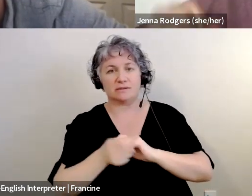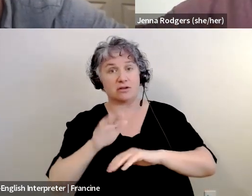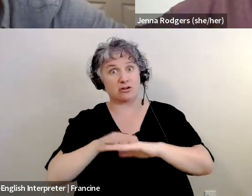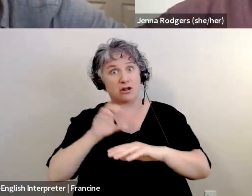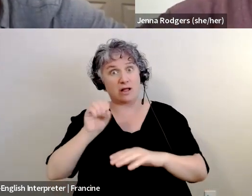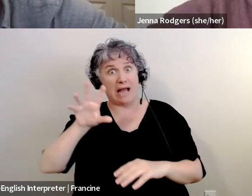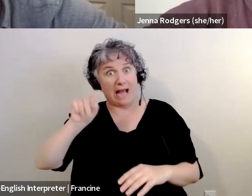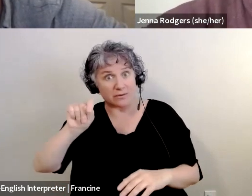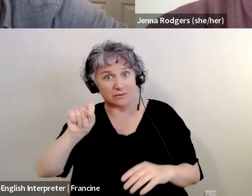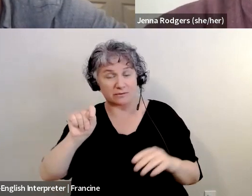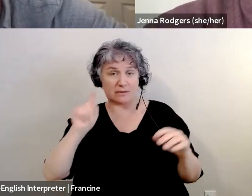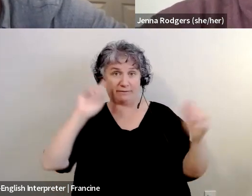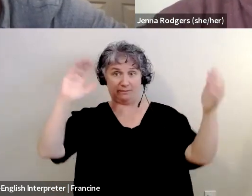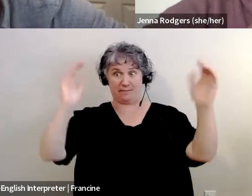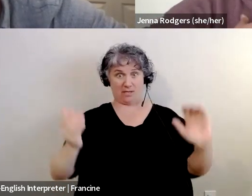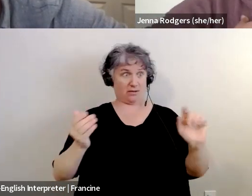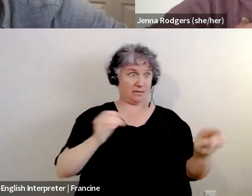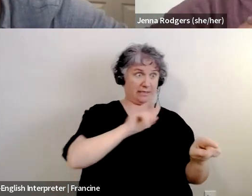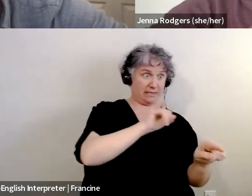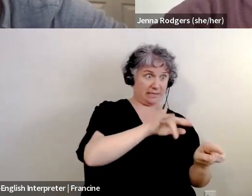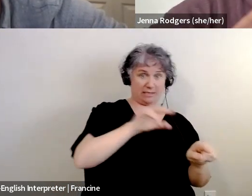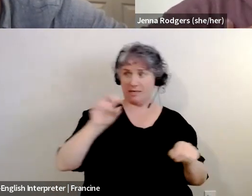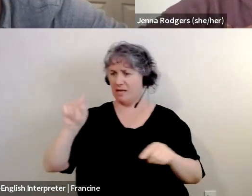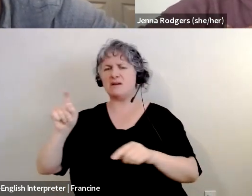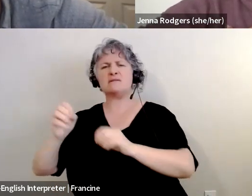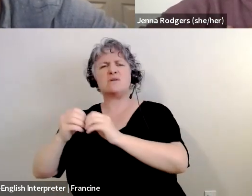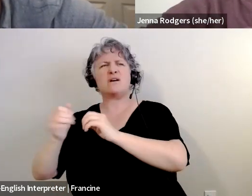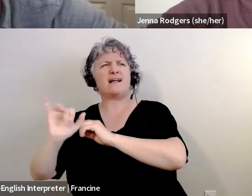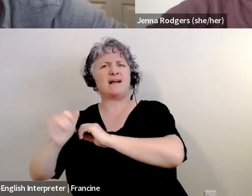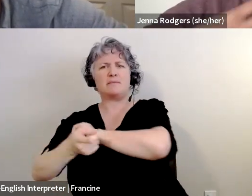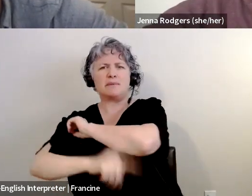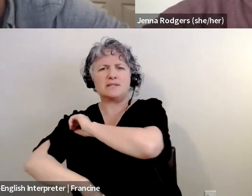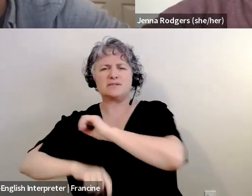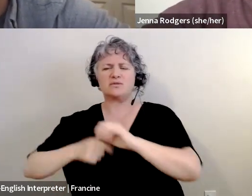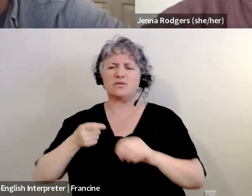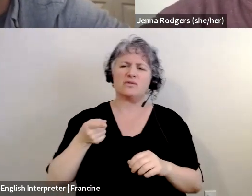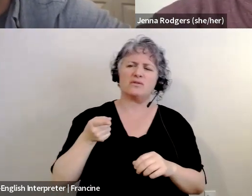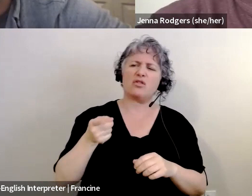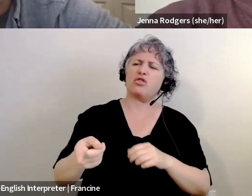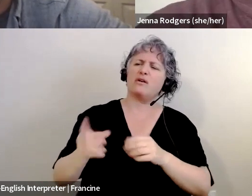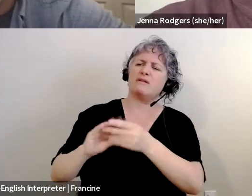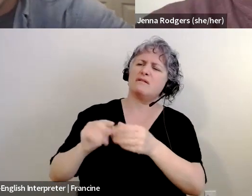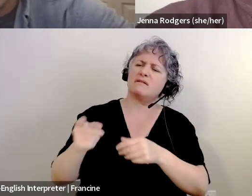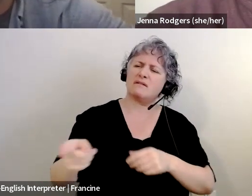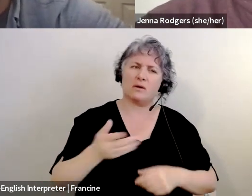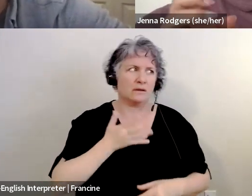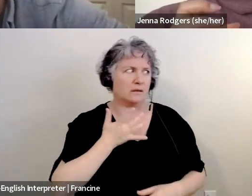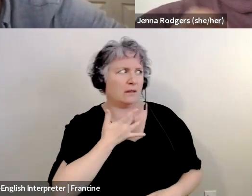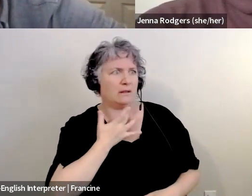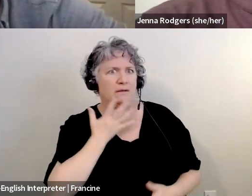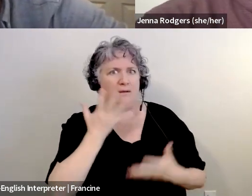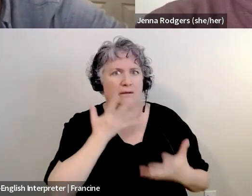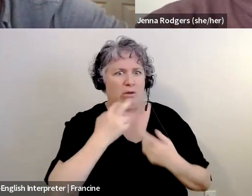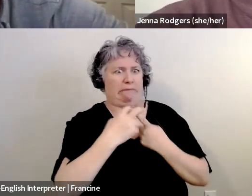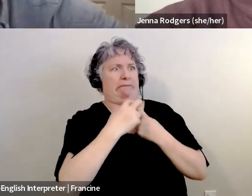two in opposition to each other, can often feel punitive, or like people can feel a sense of shame or embarrassment about like, oops, I did something wrong or I got